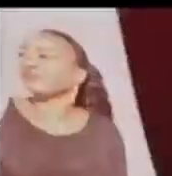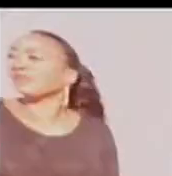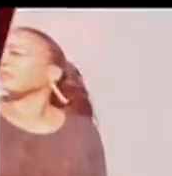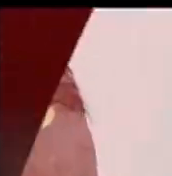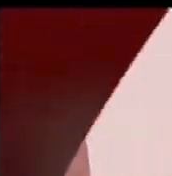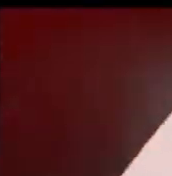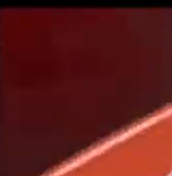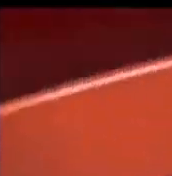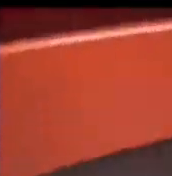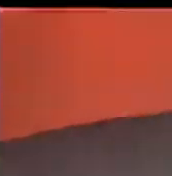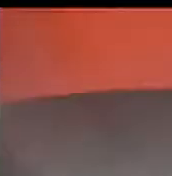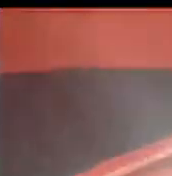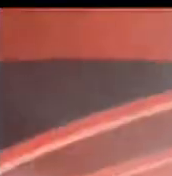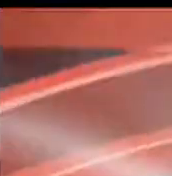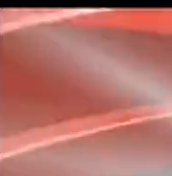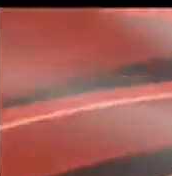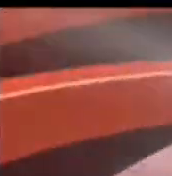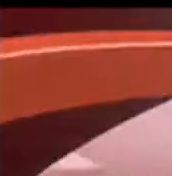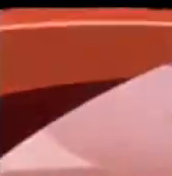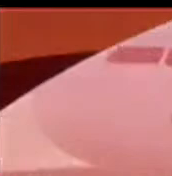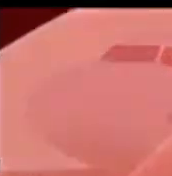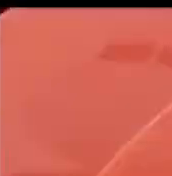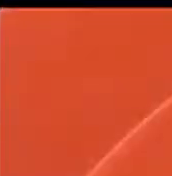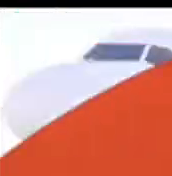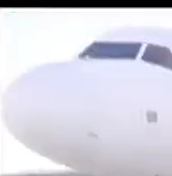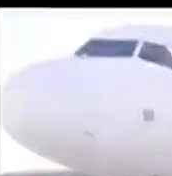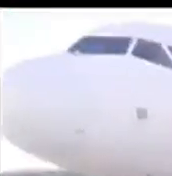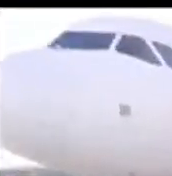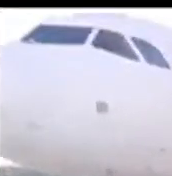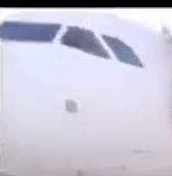Let it snow, let it.